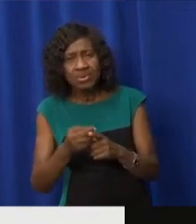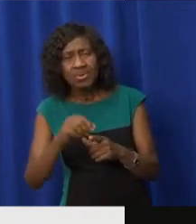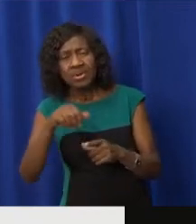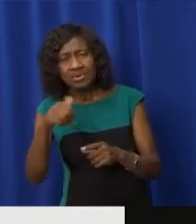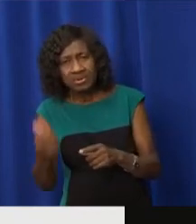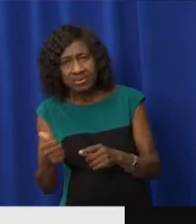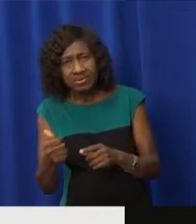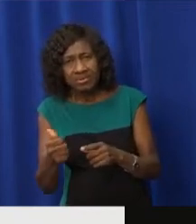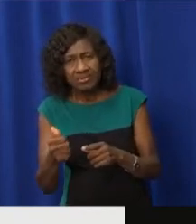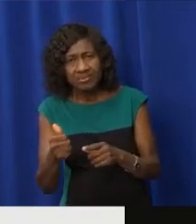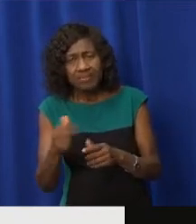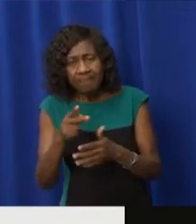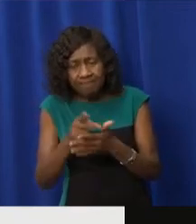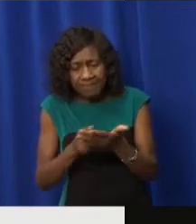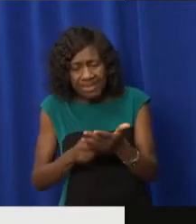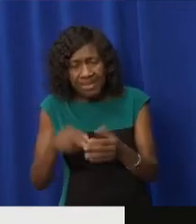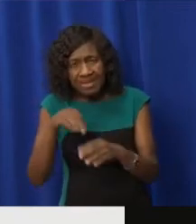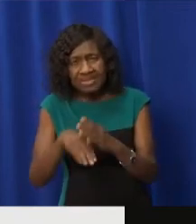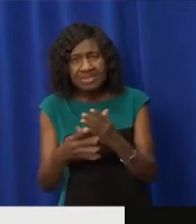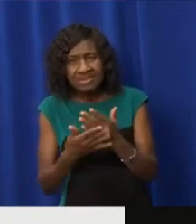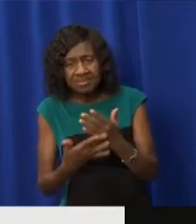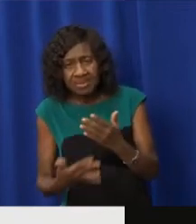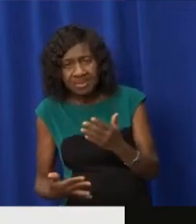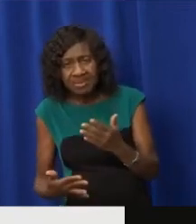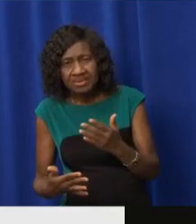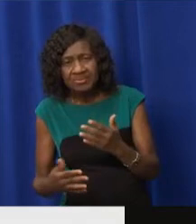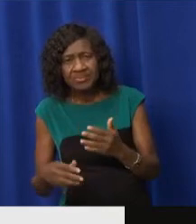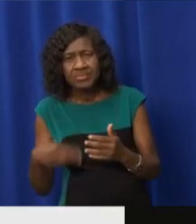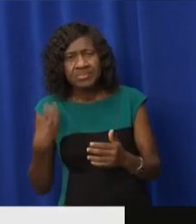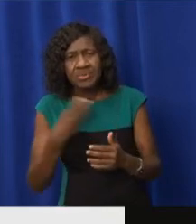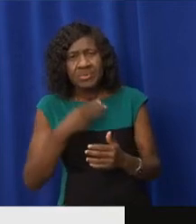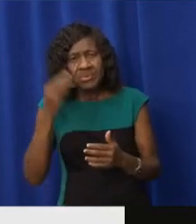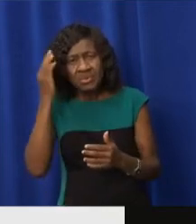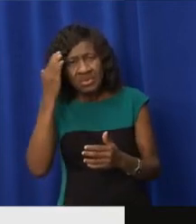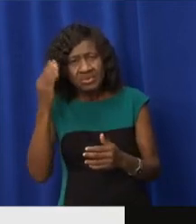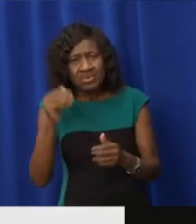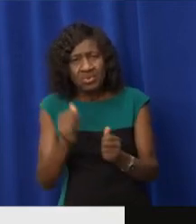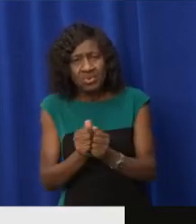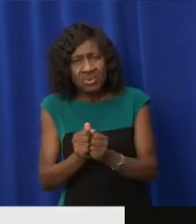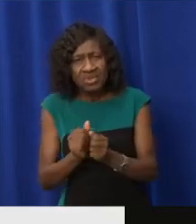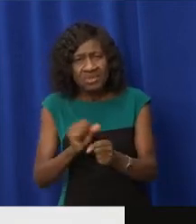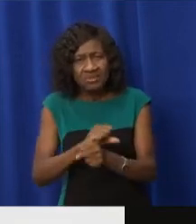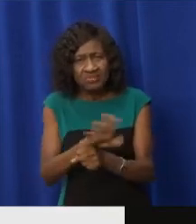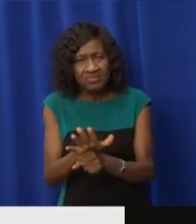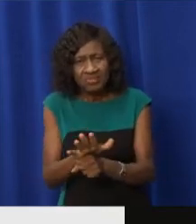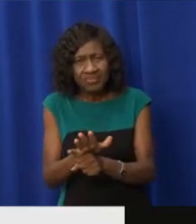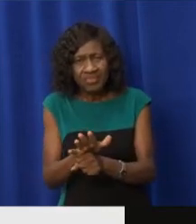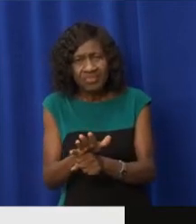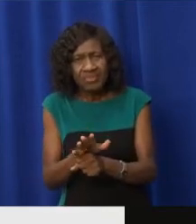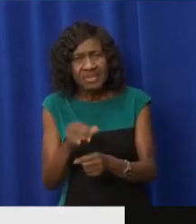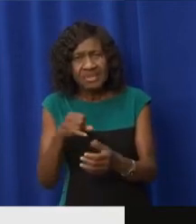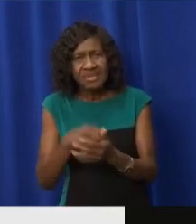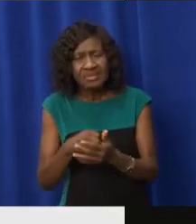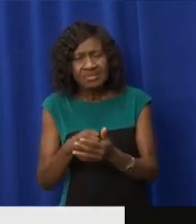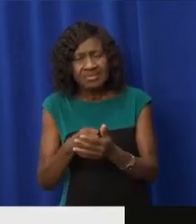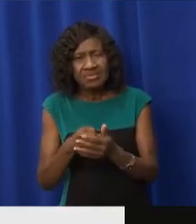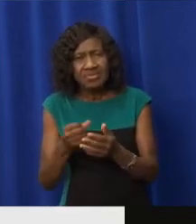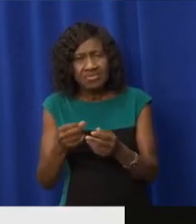We know now with this virus that IgG rises and is maximal at around